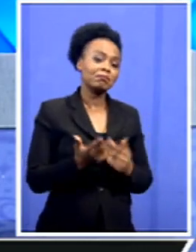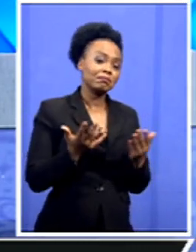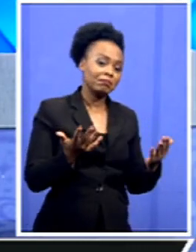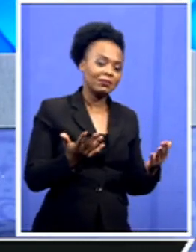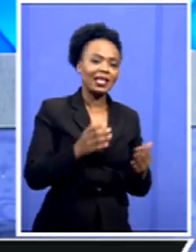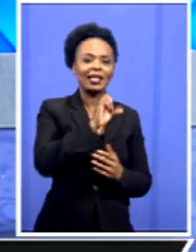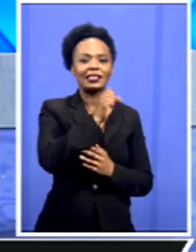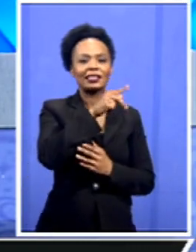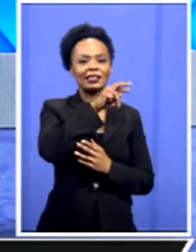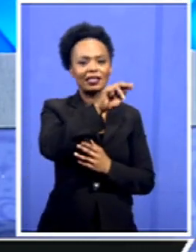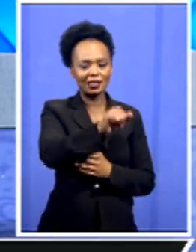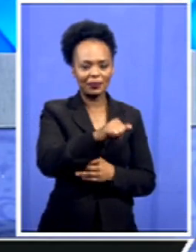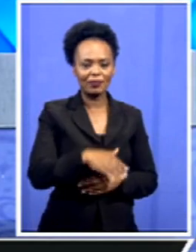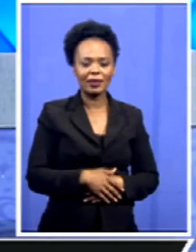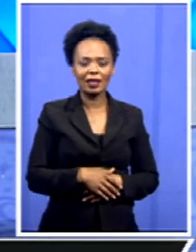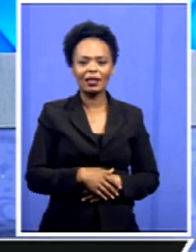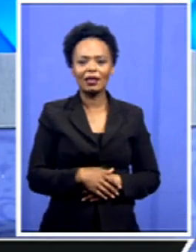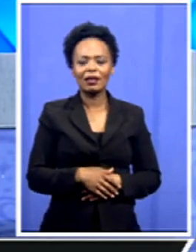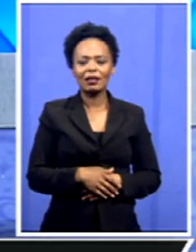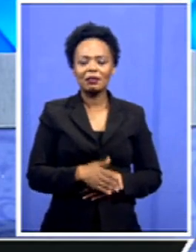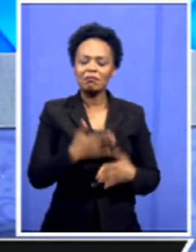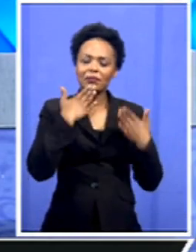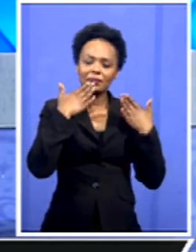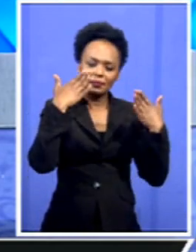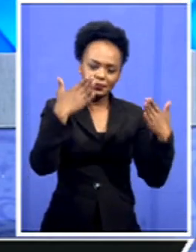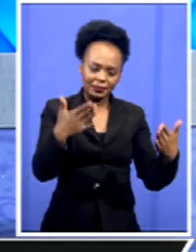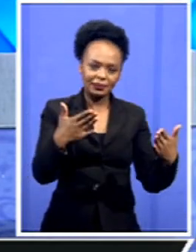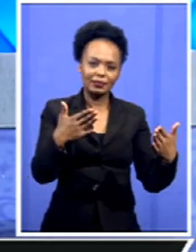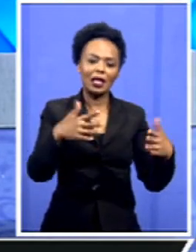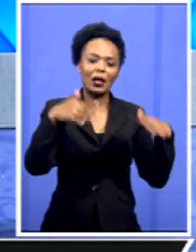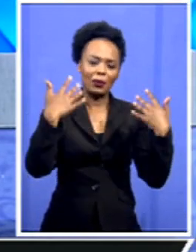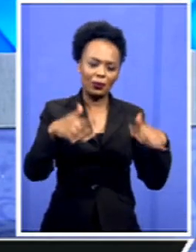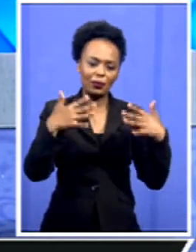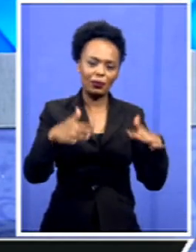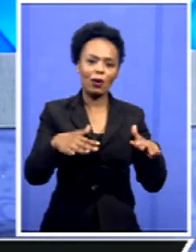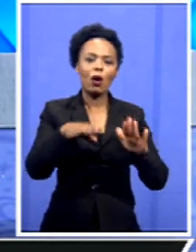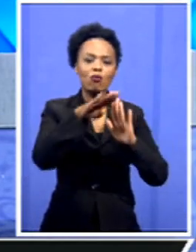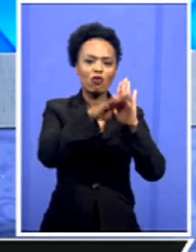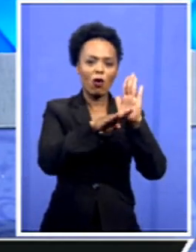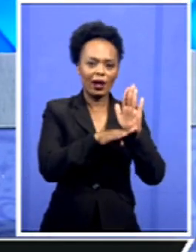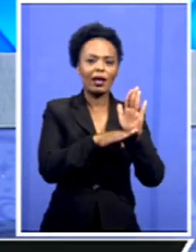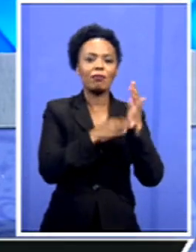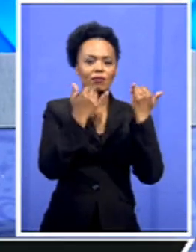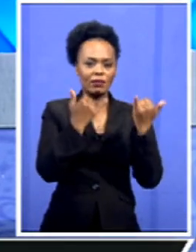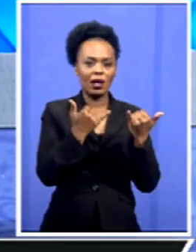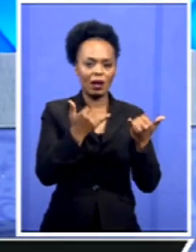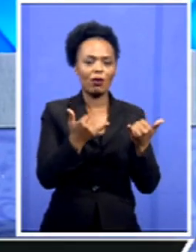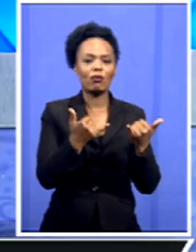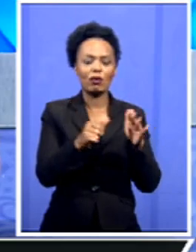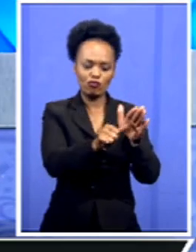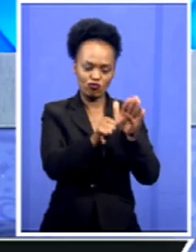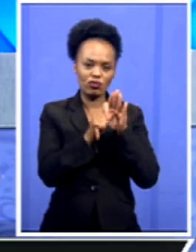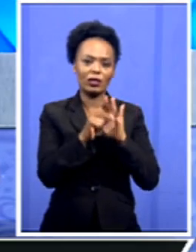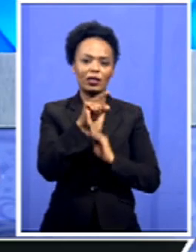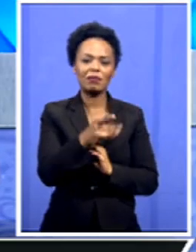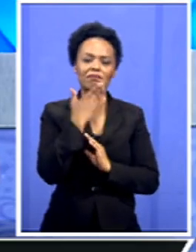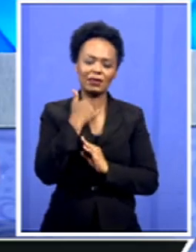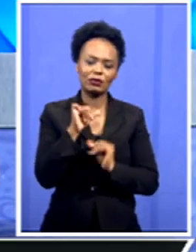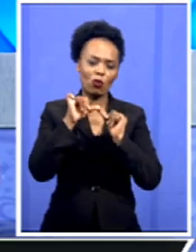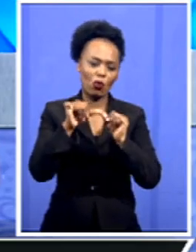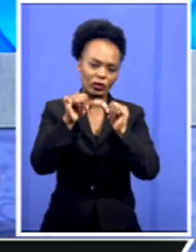Sakina, I don't want to waste any time, but thank you for hosting this show for us. I hope it can be